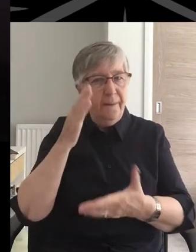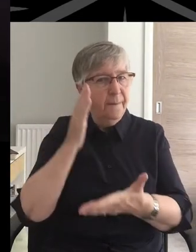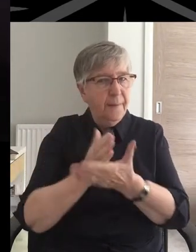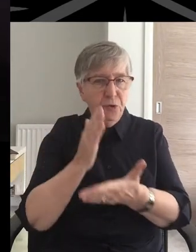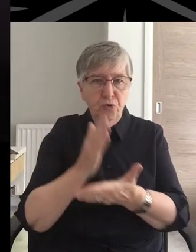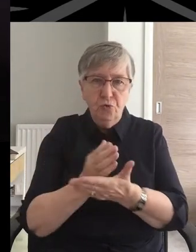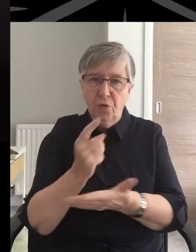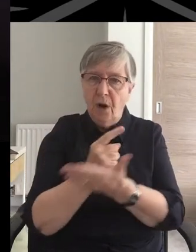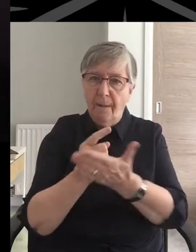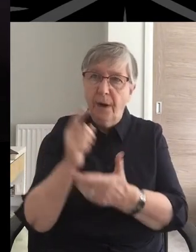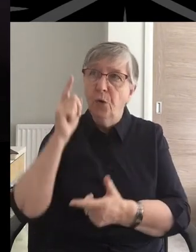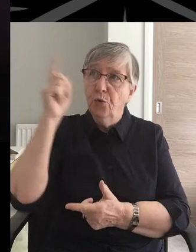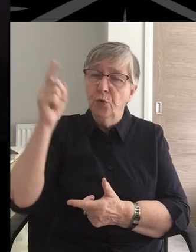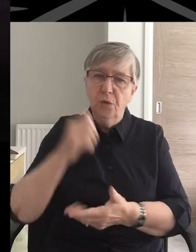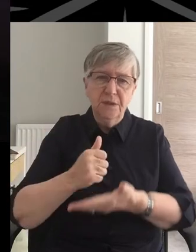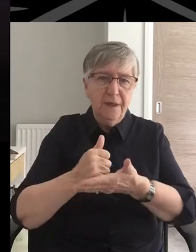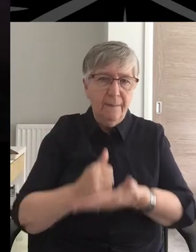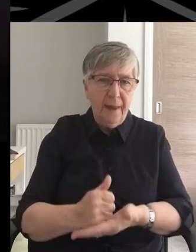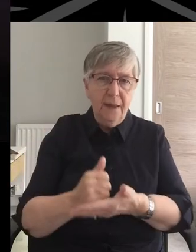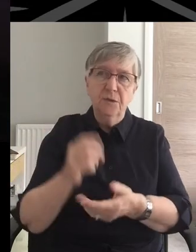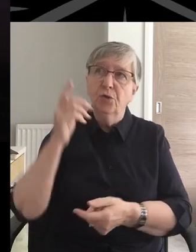one we can depend on.